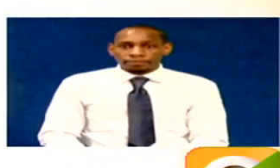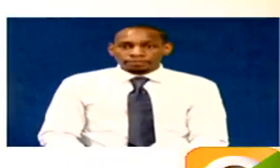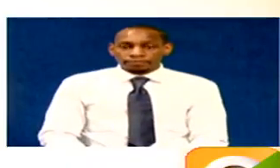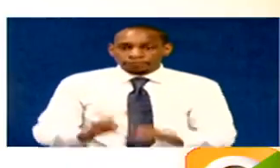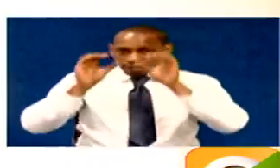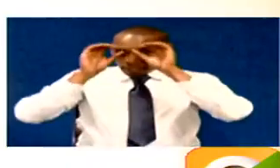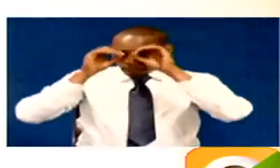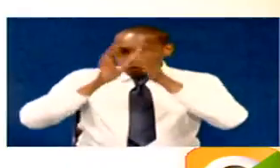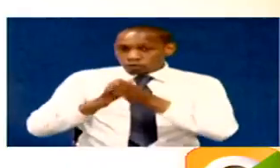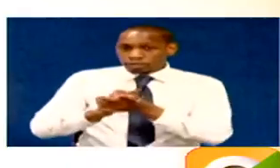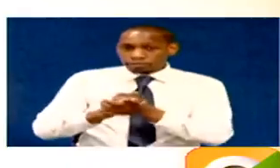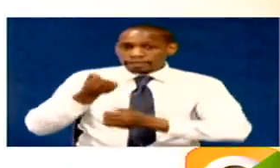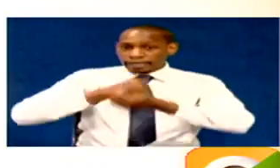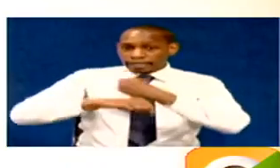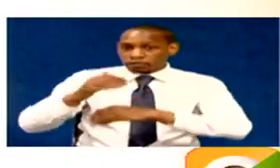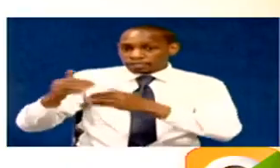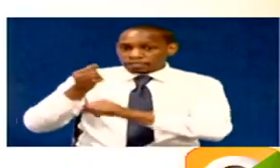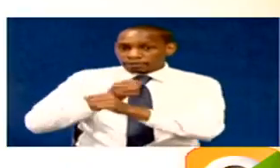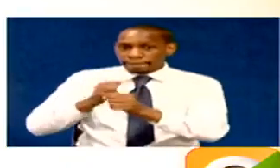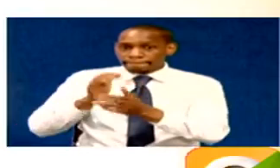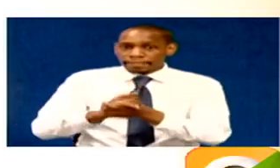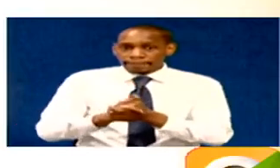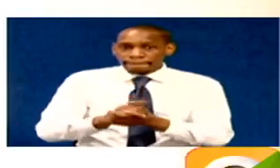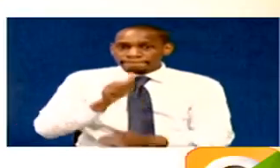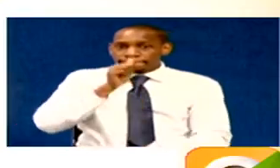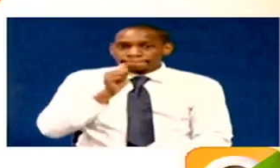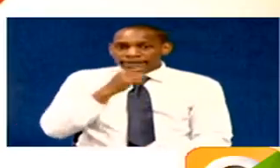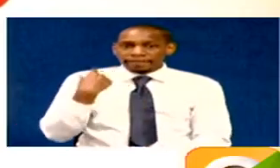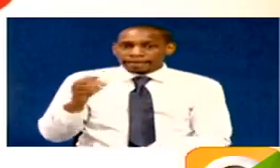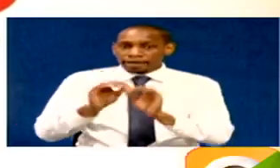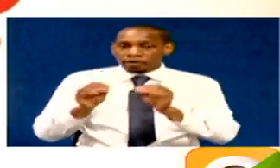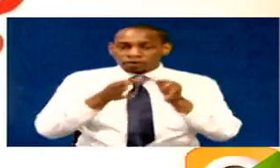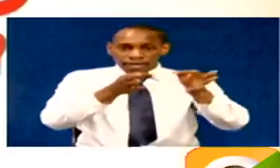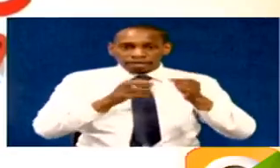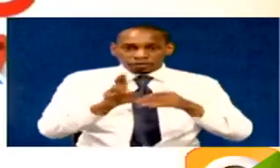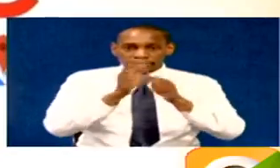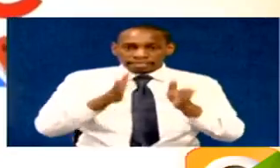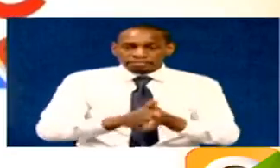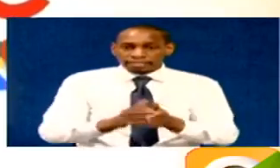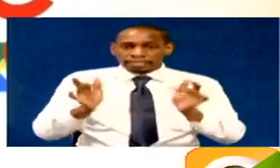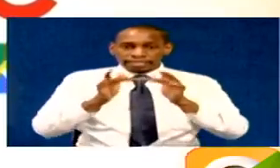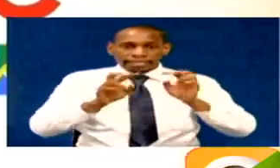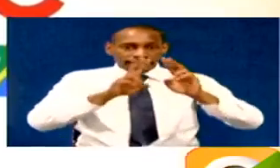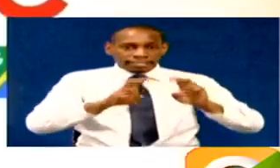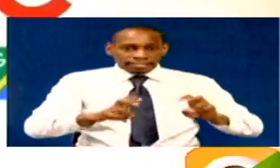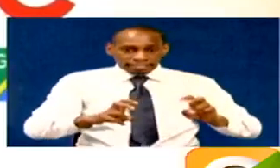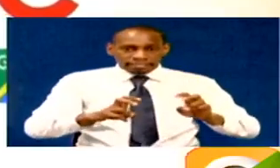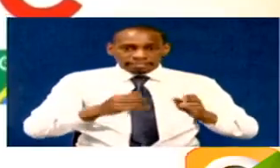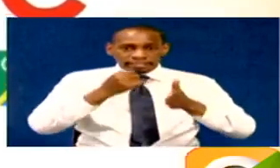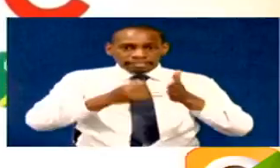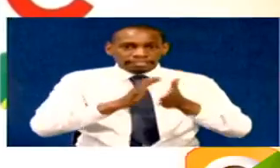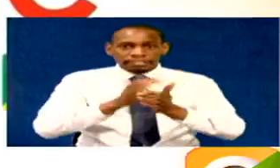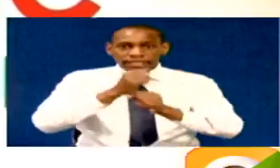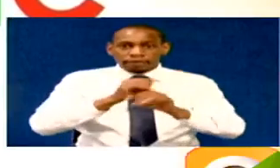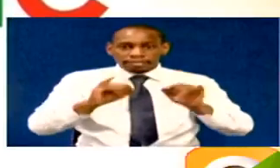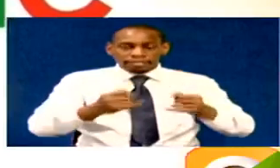Google has moved a step closer to creating passwordless accounts for its users. The popular internet search engine is currently working